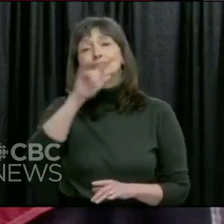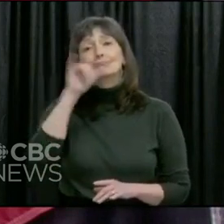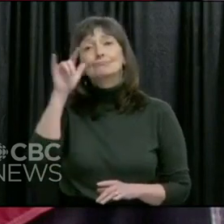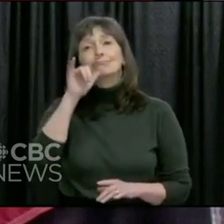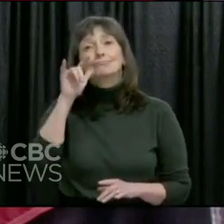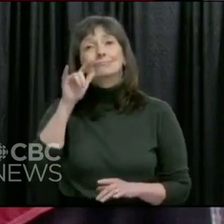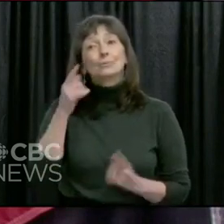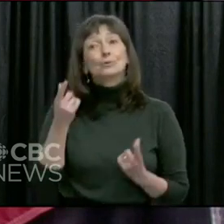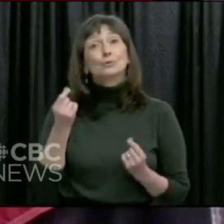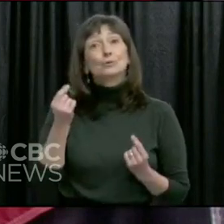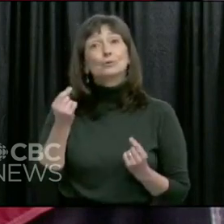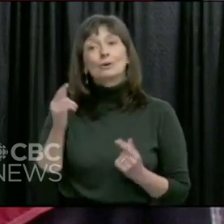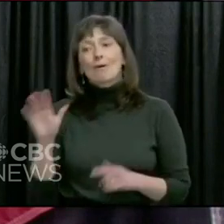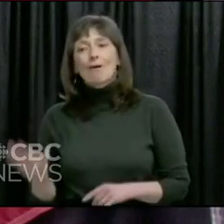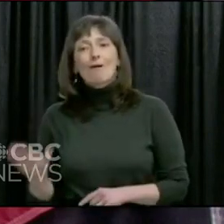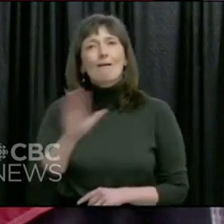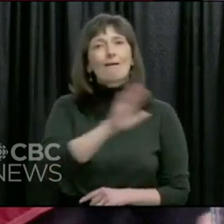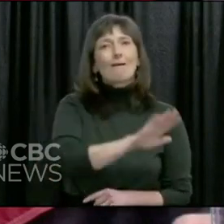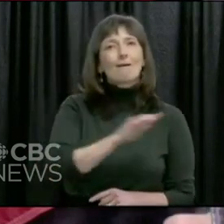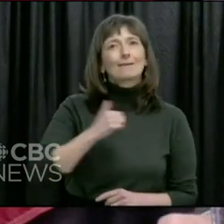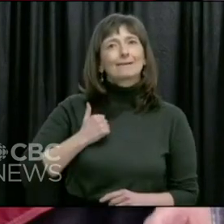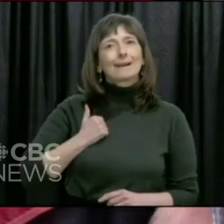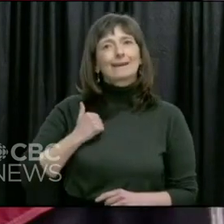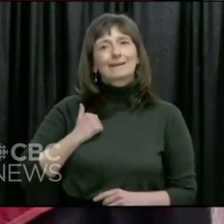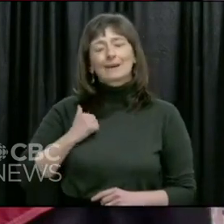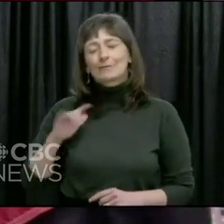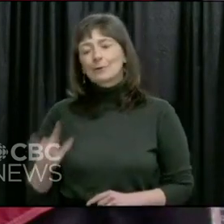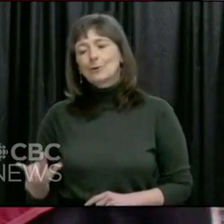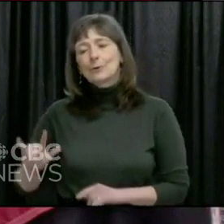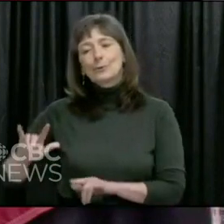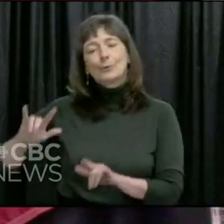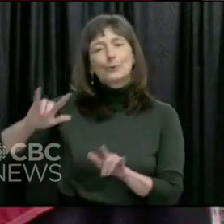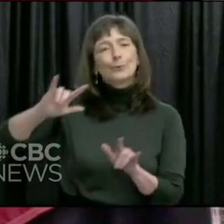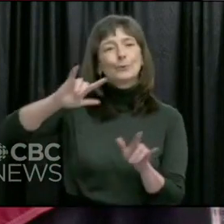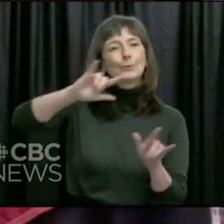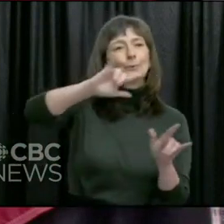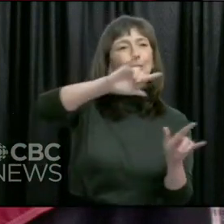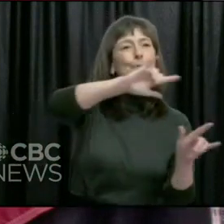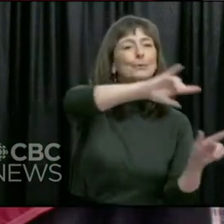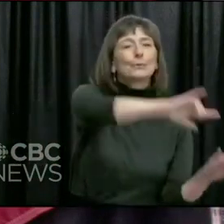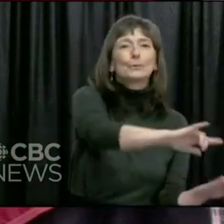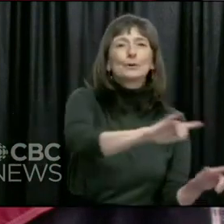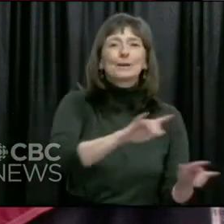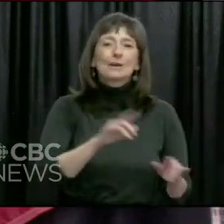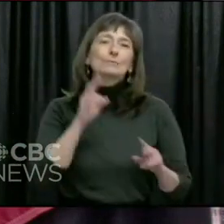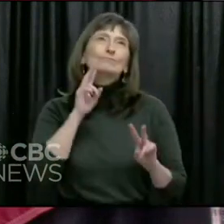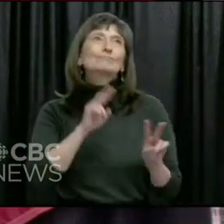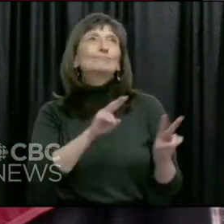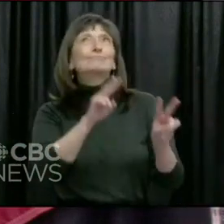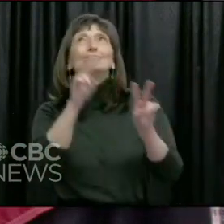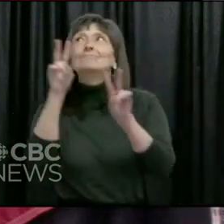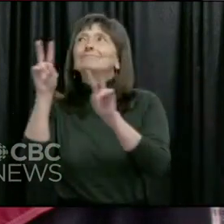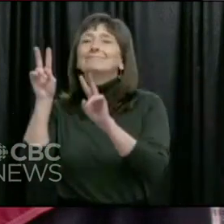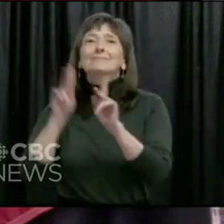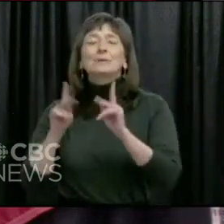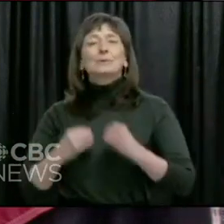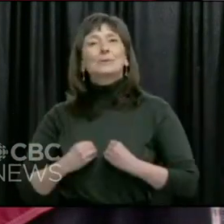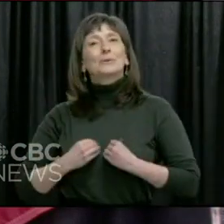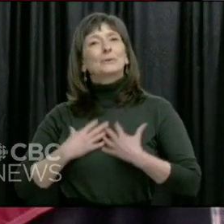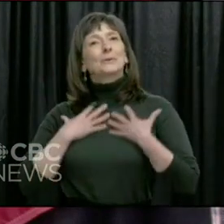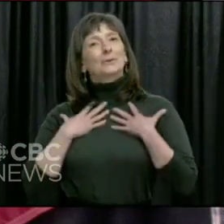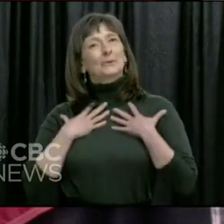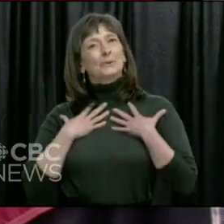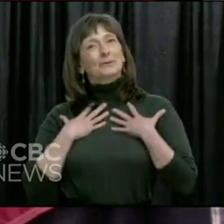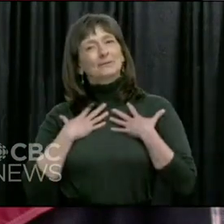tour called Operation Inspiration. The goal of that tour was to lift the spirits of